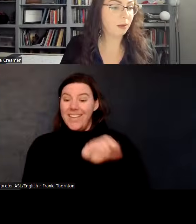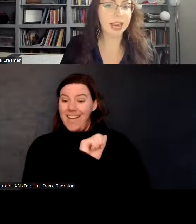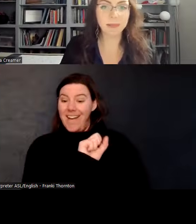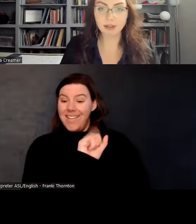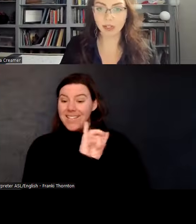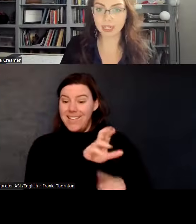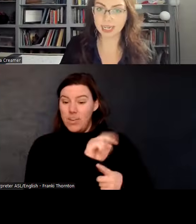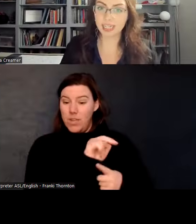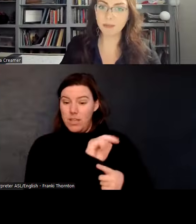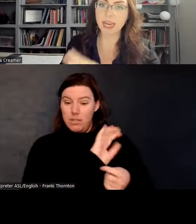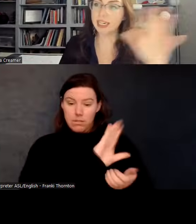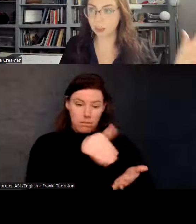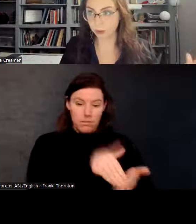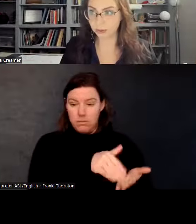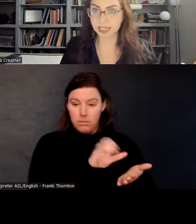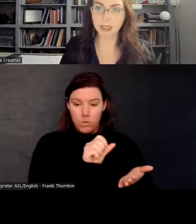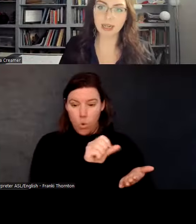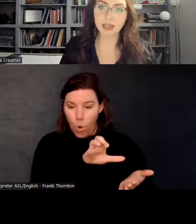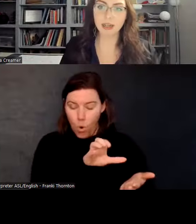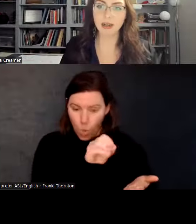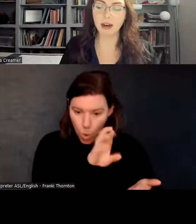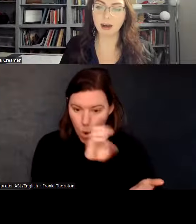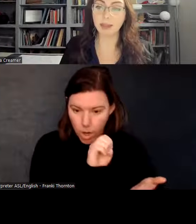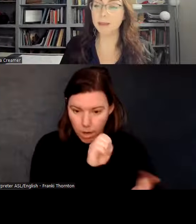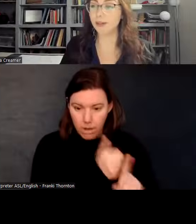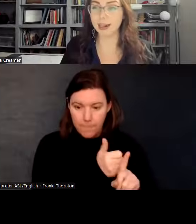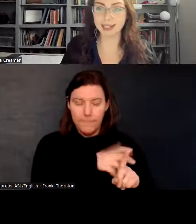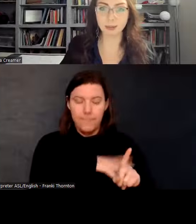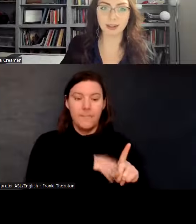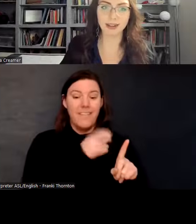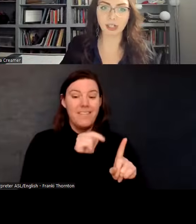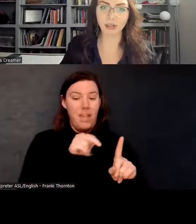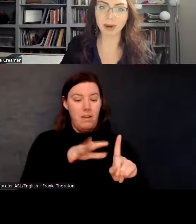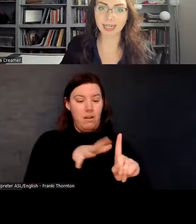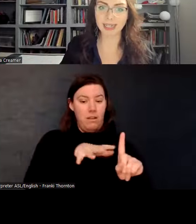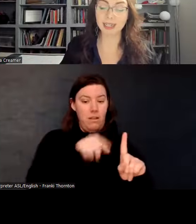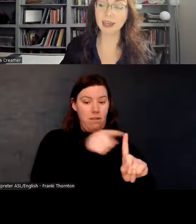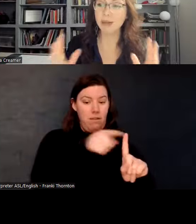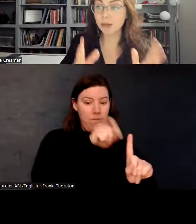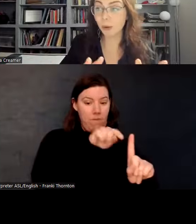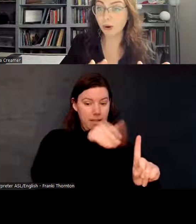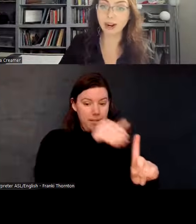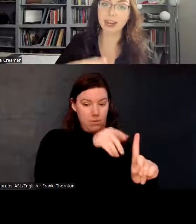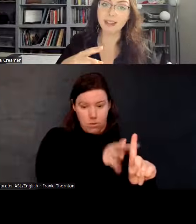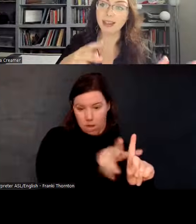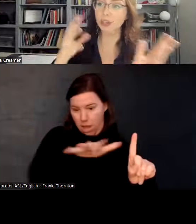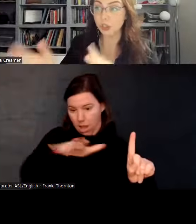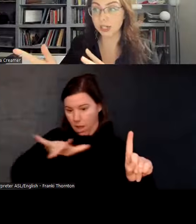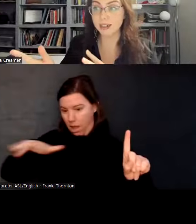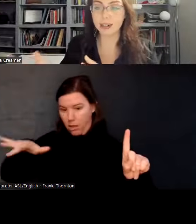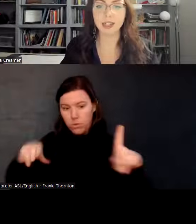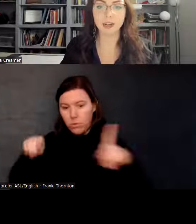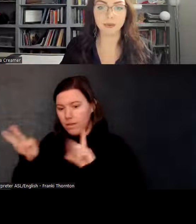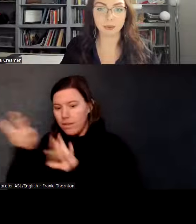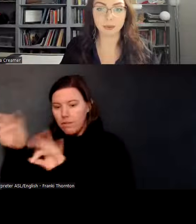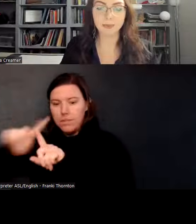burials from 8 provincial sites spanning northern Mesopotamia then provide us with a collection of practices before and then